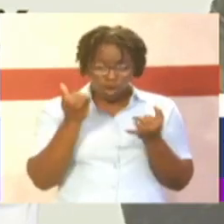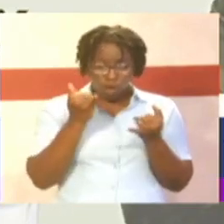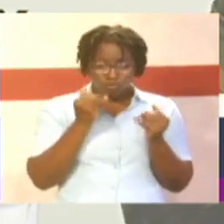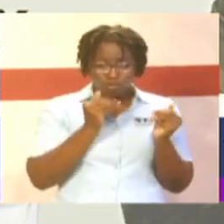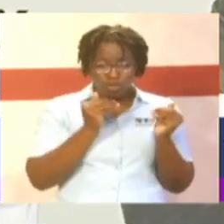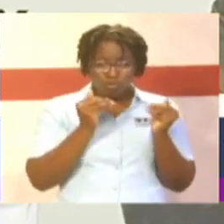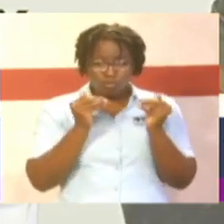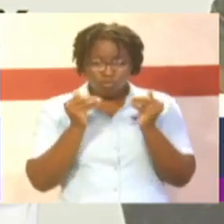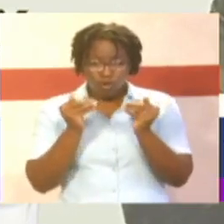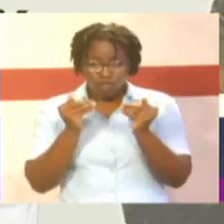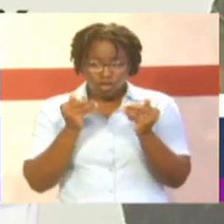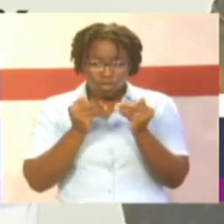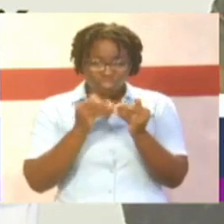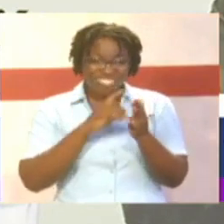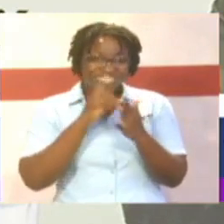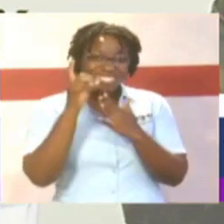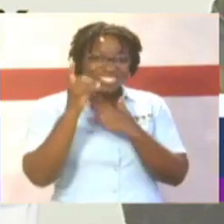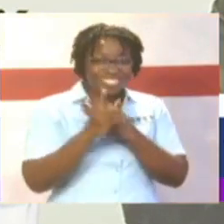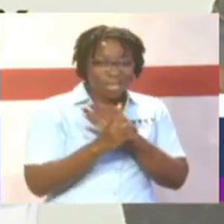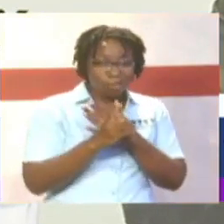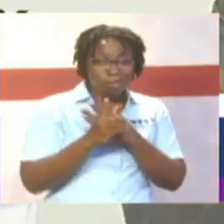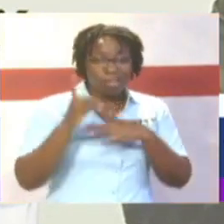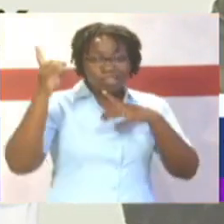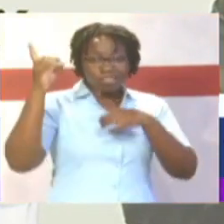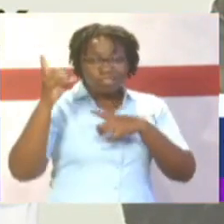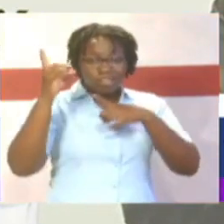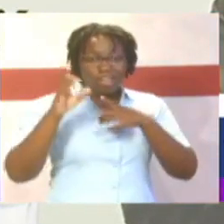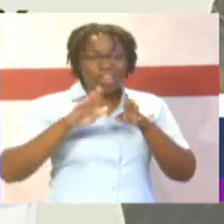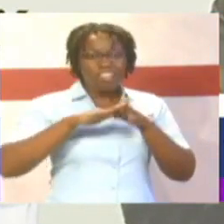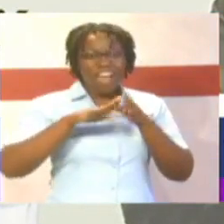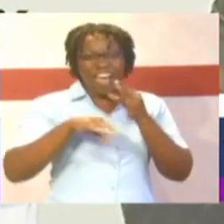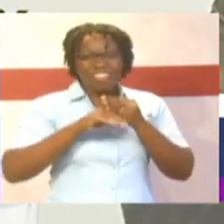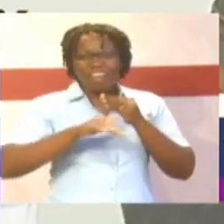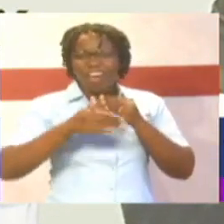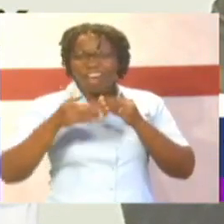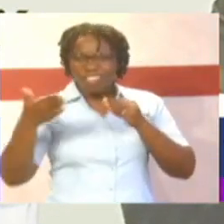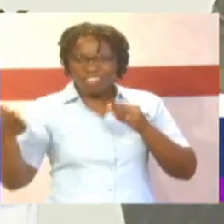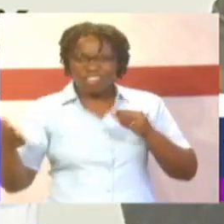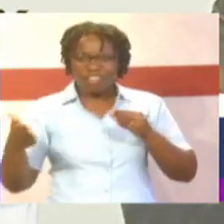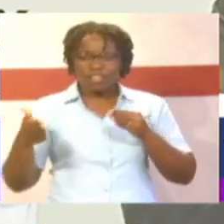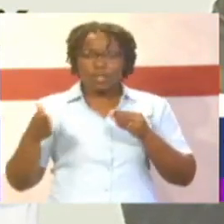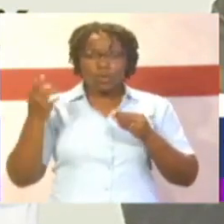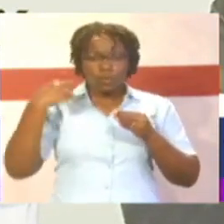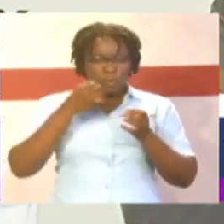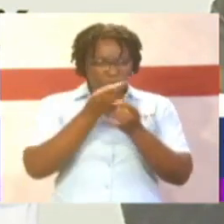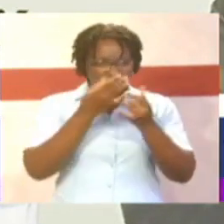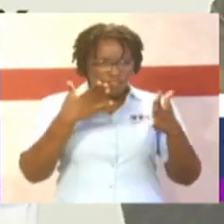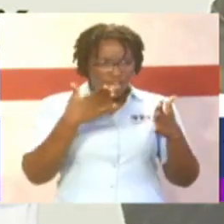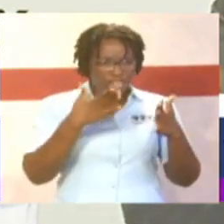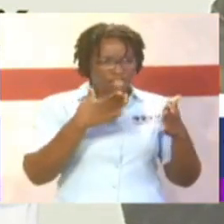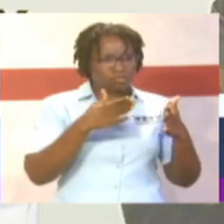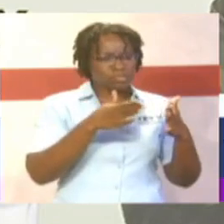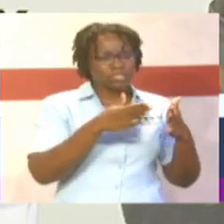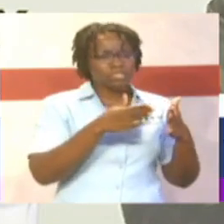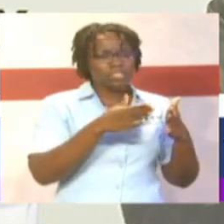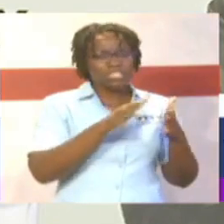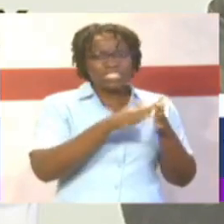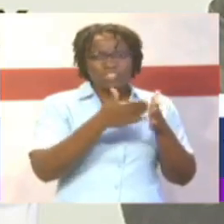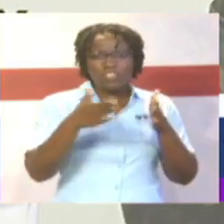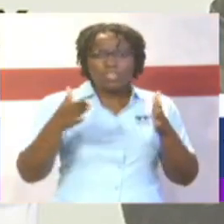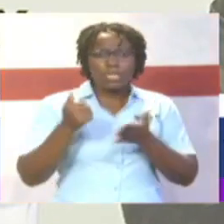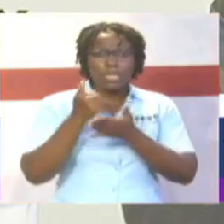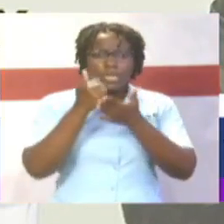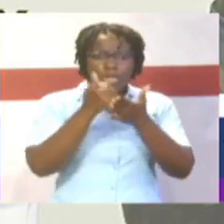is expected. We also note that we have been providing guidance and guidelines on how to reduce the risk